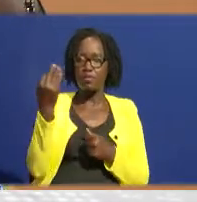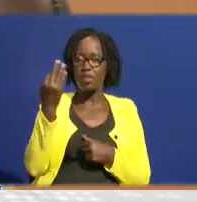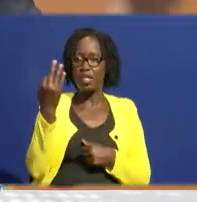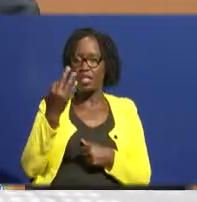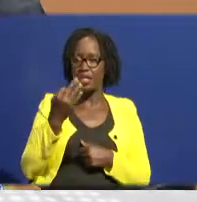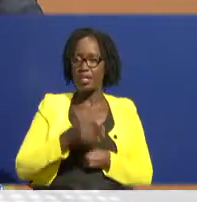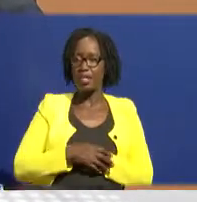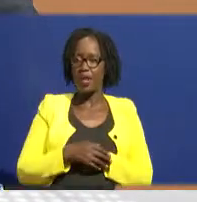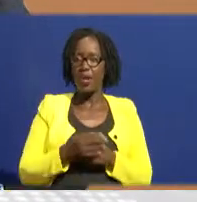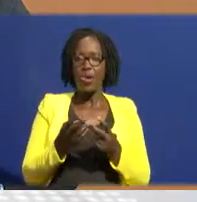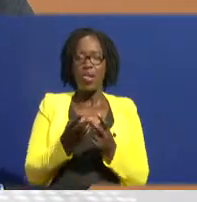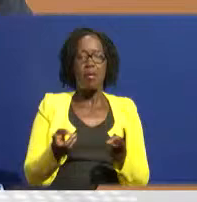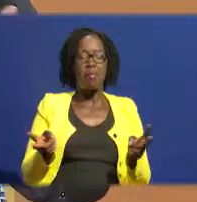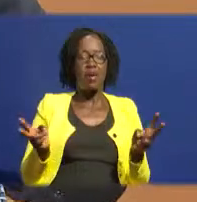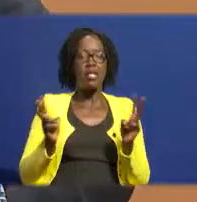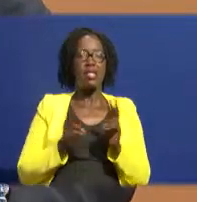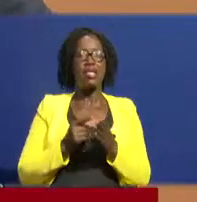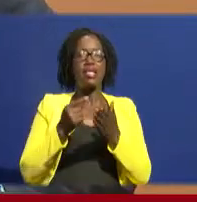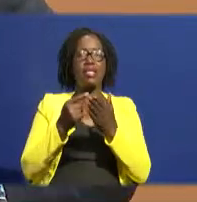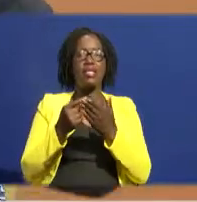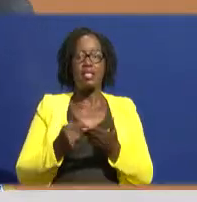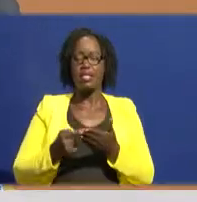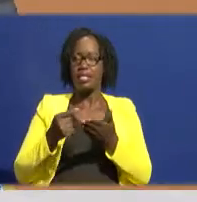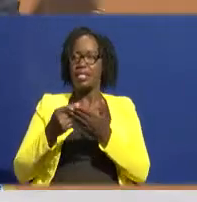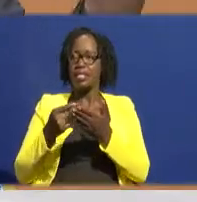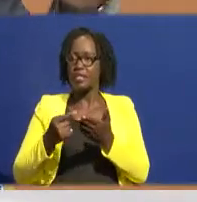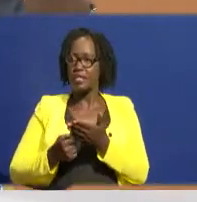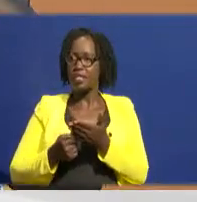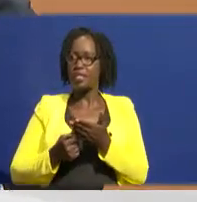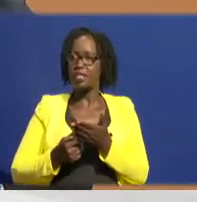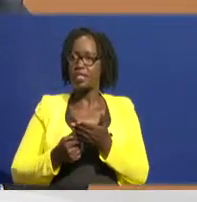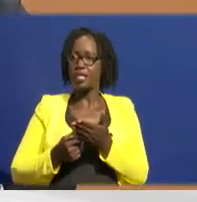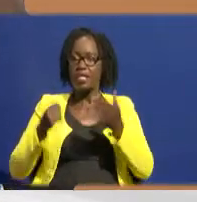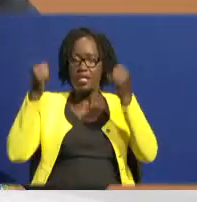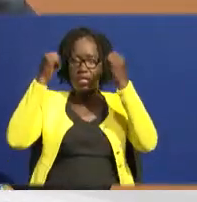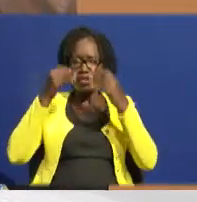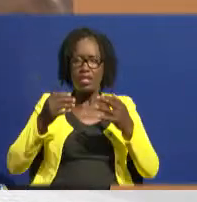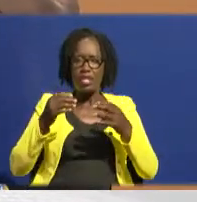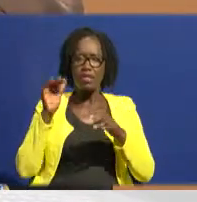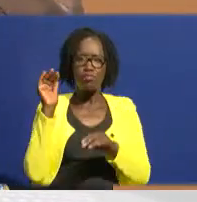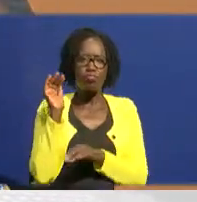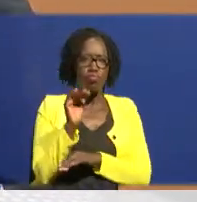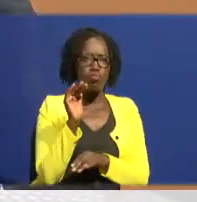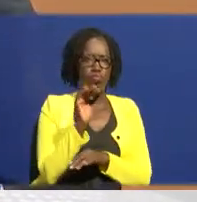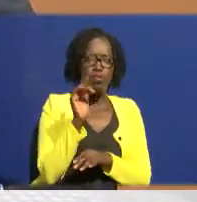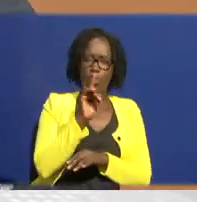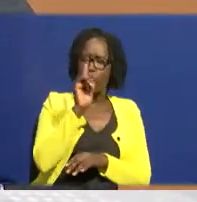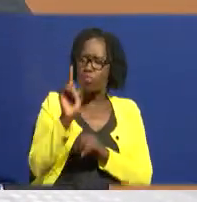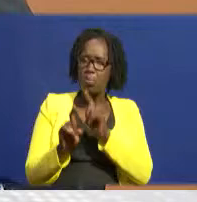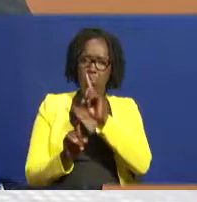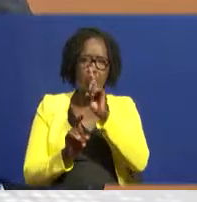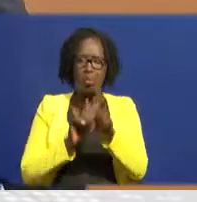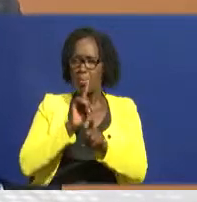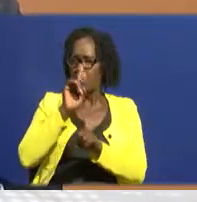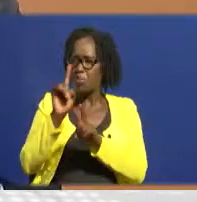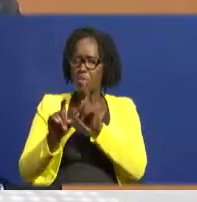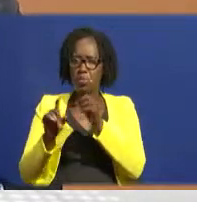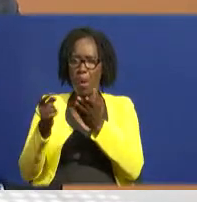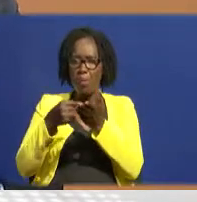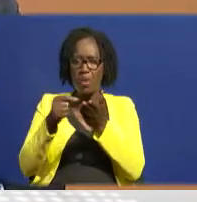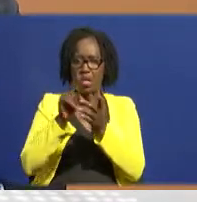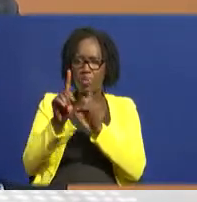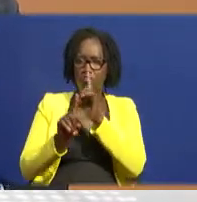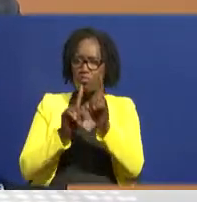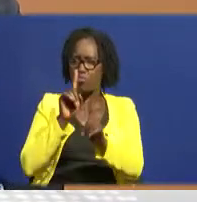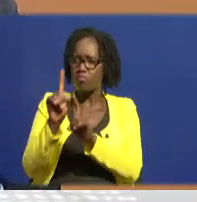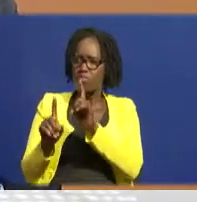the panel discussion just like we are, but we had students all over asking questions. They were writing the questions